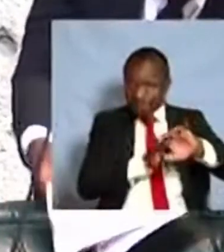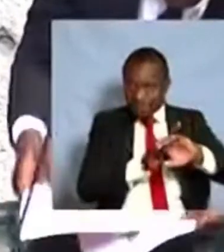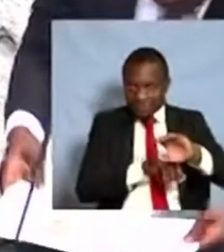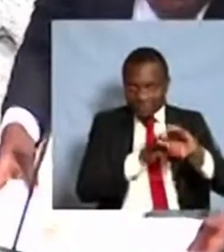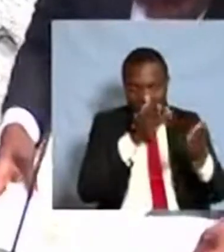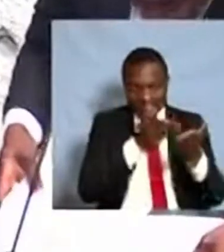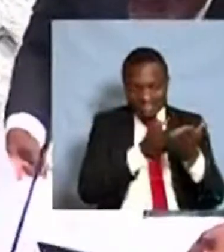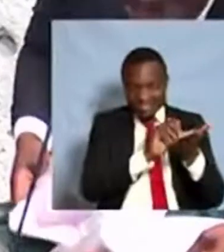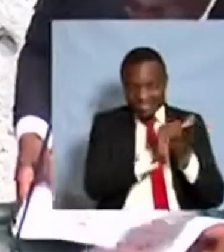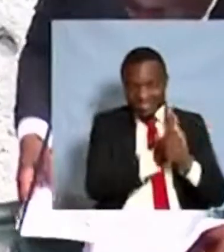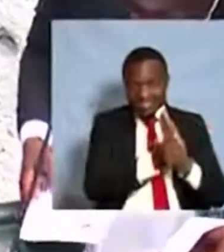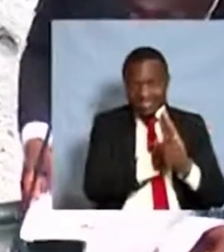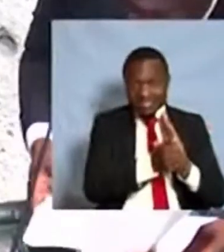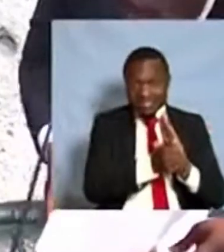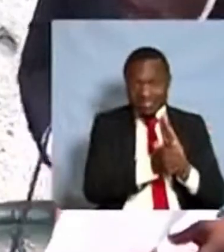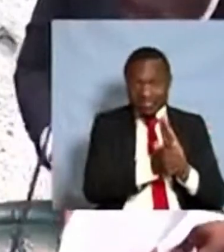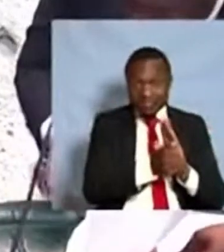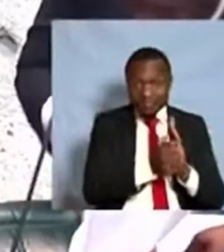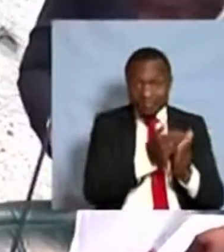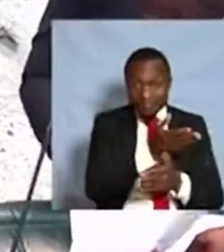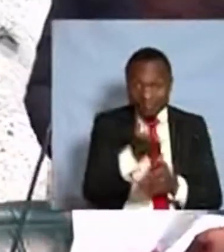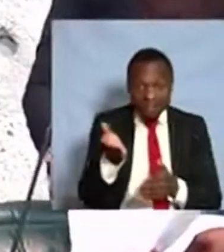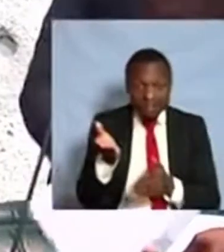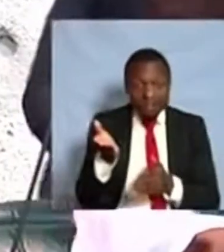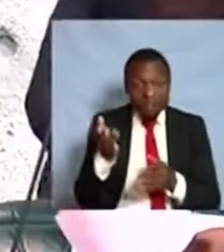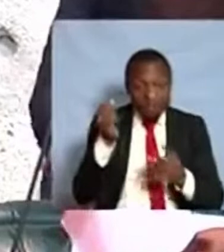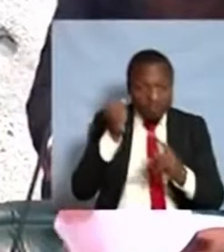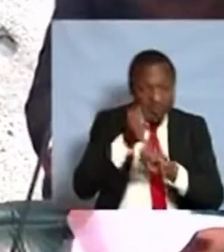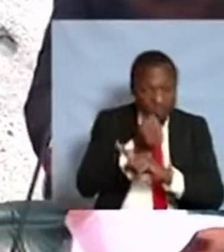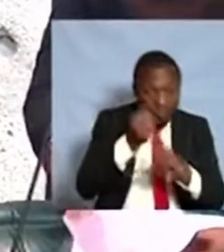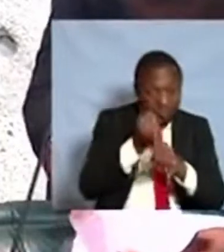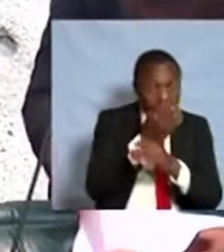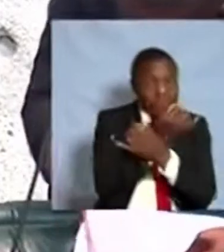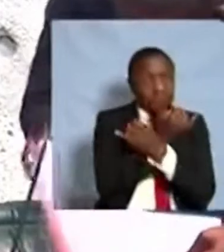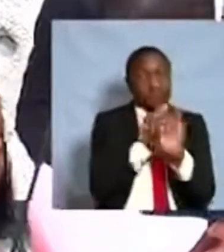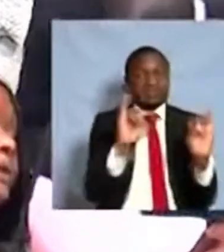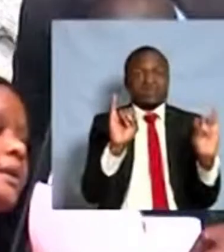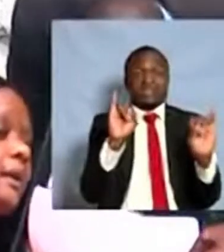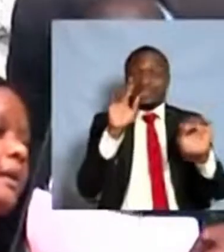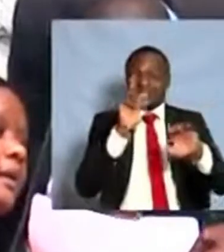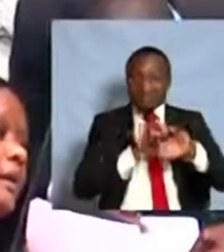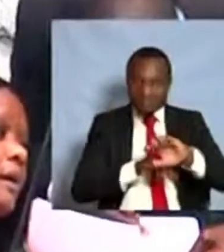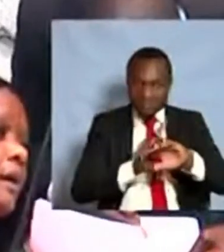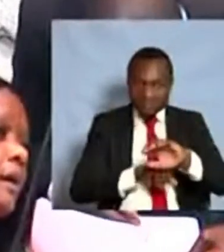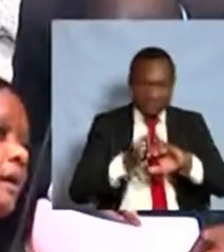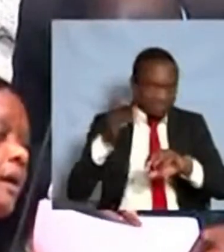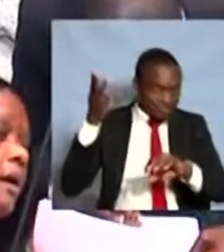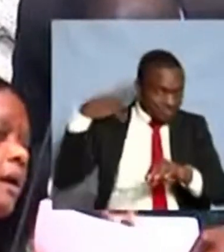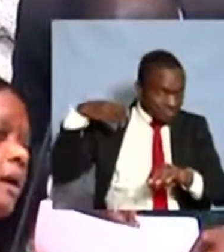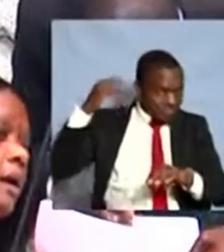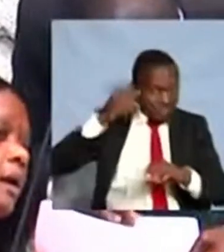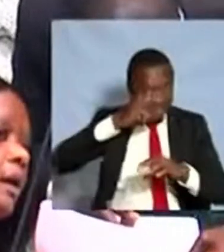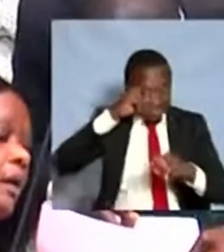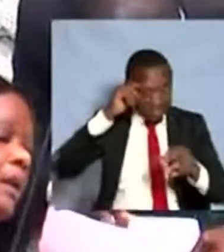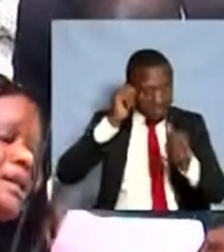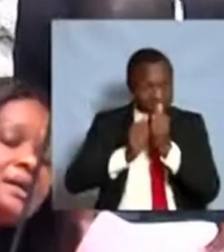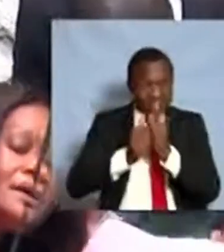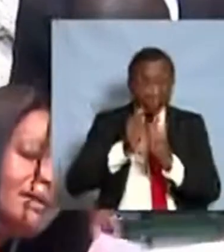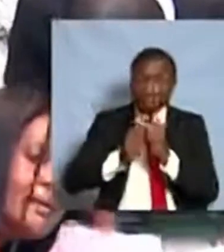act minus those who are fighting for independence during that time because the colonial